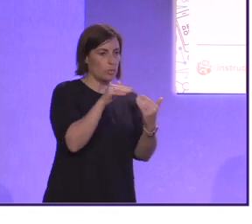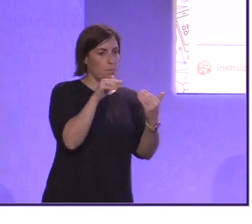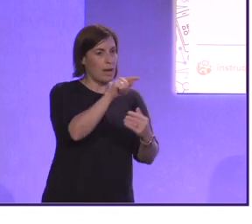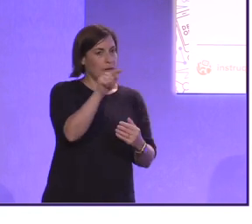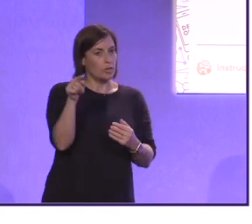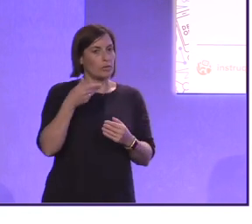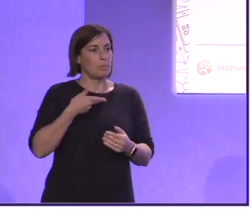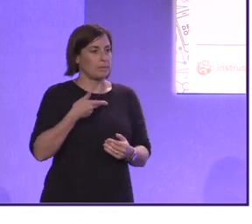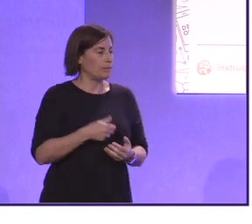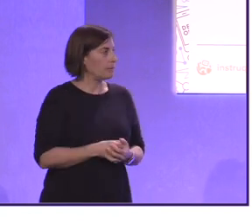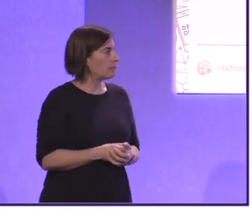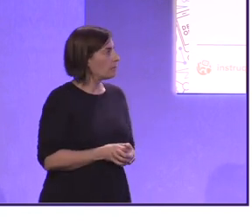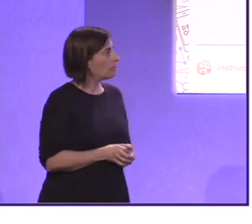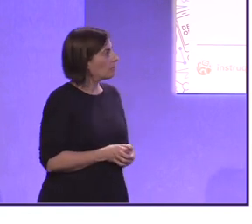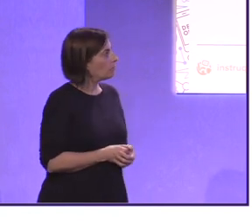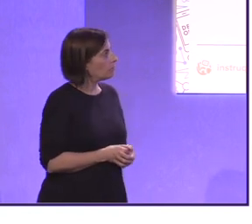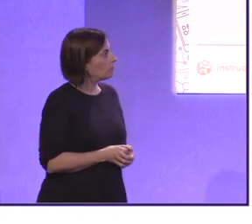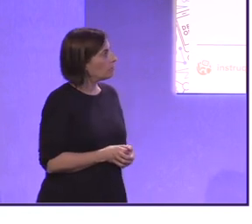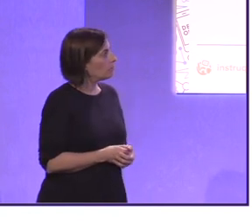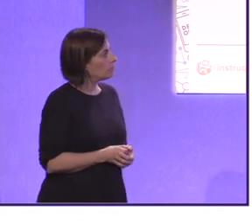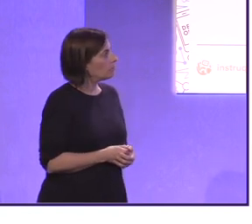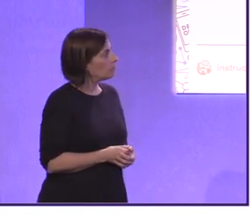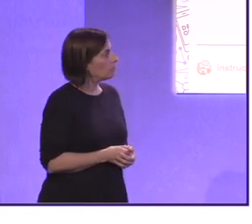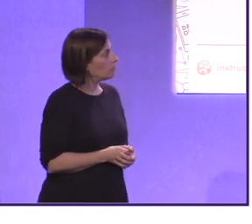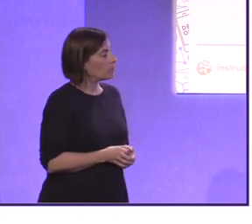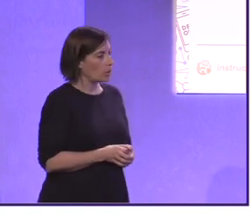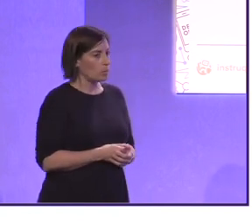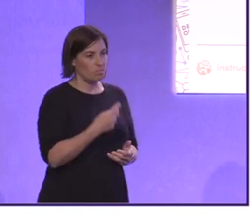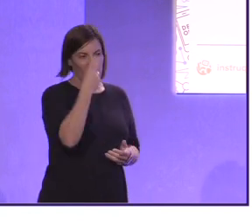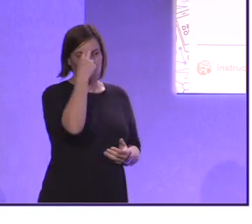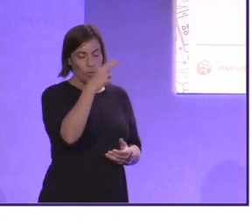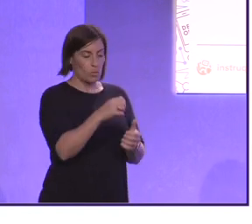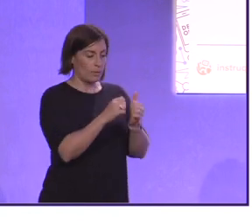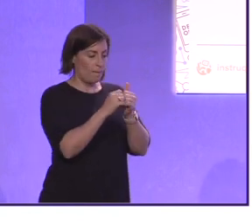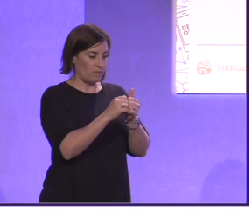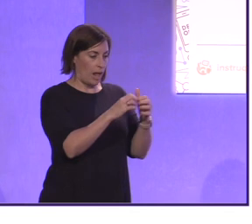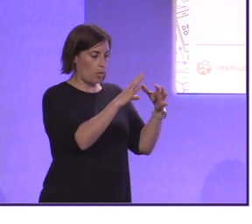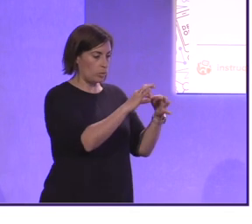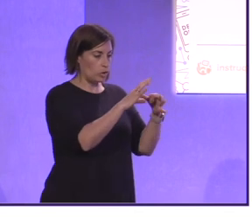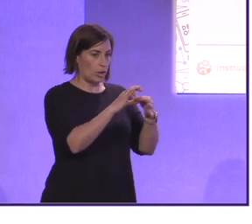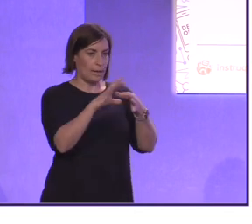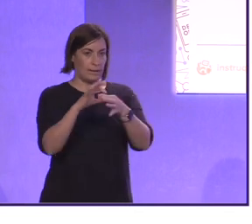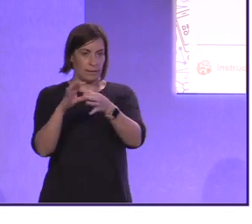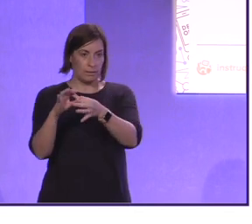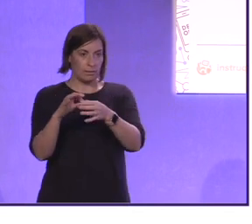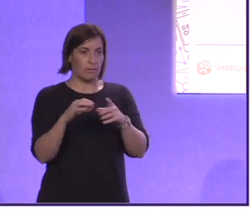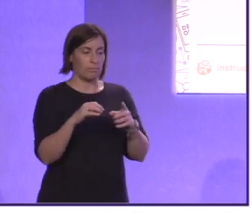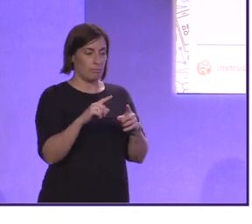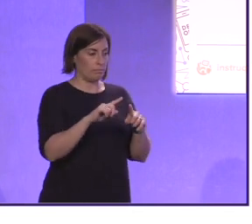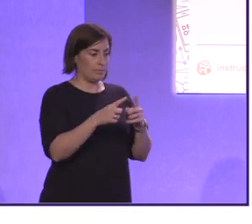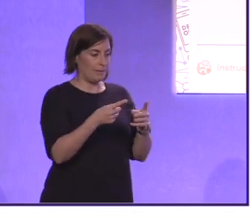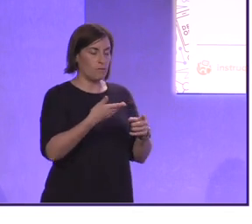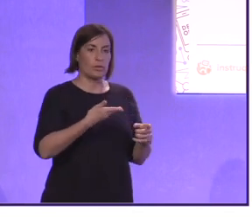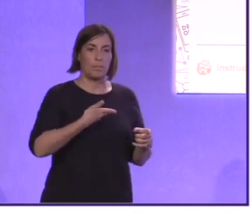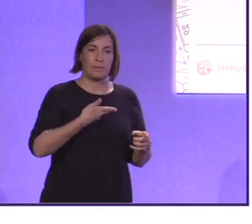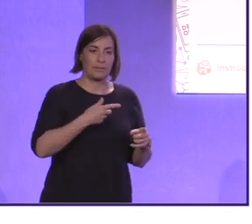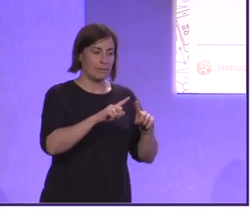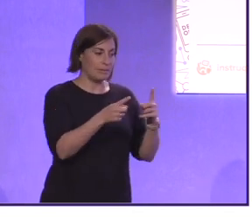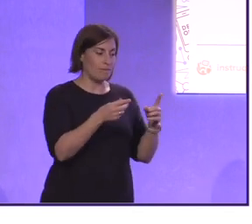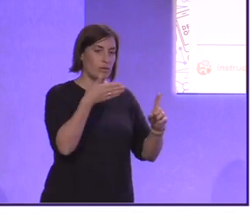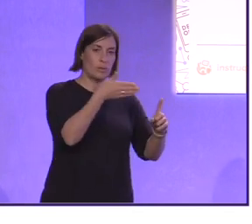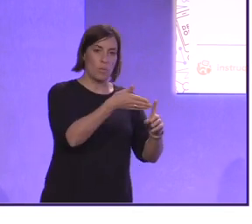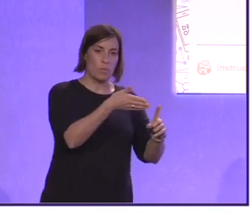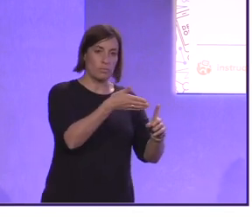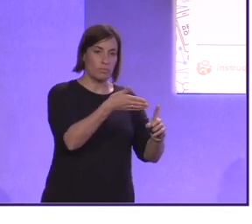Neha's point, the value chain for many organizations looks different. Businesses have different goals, different objectives, and not